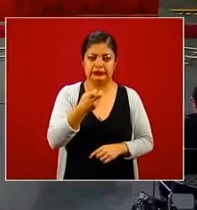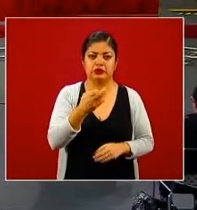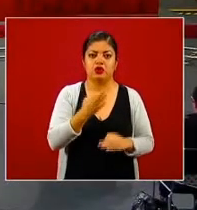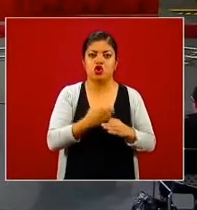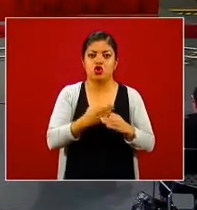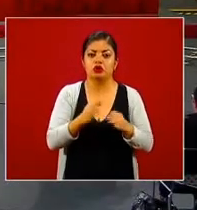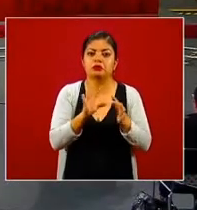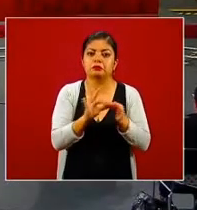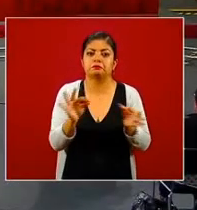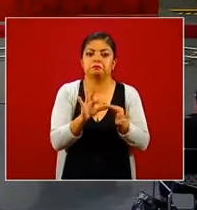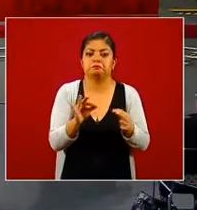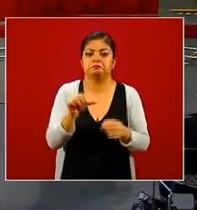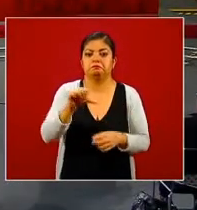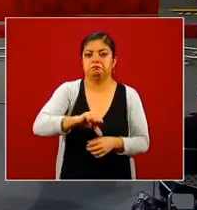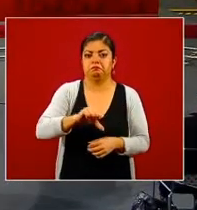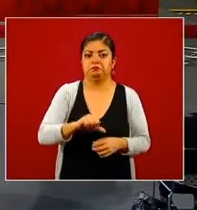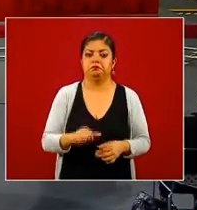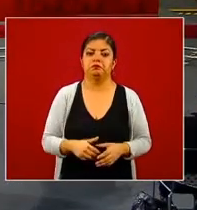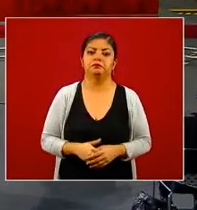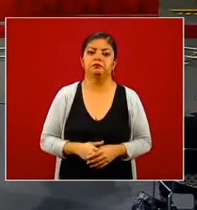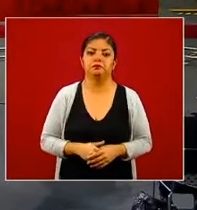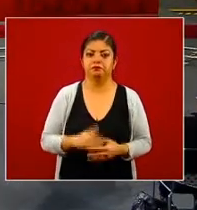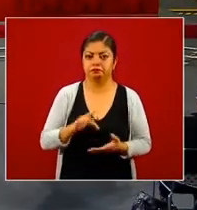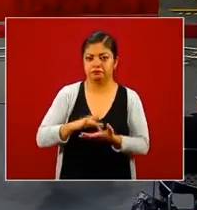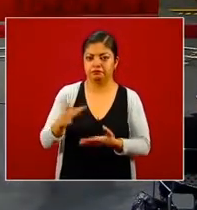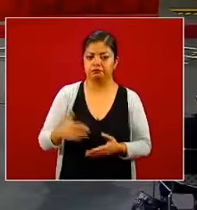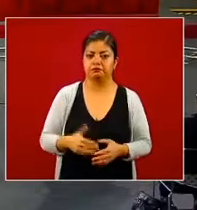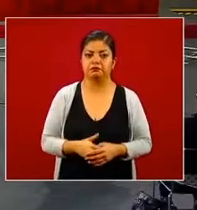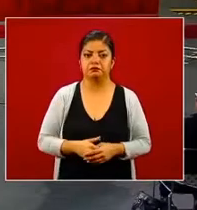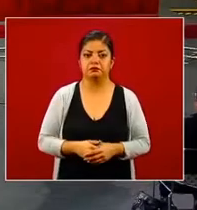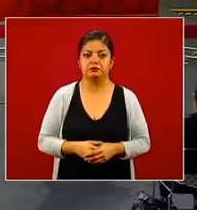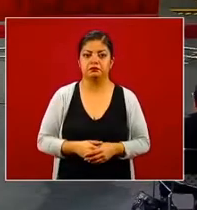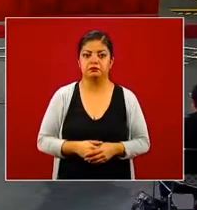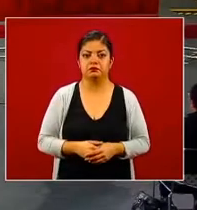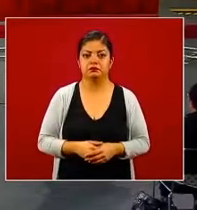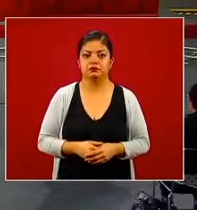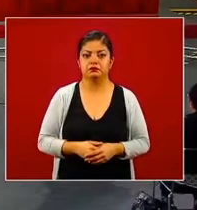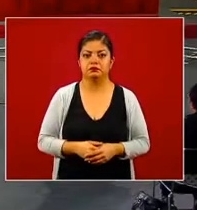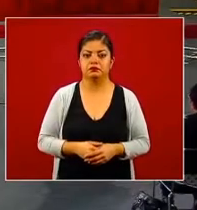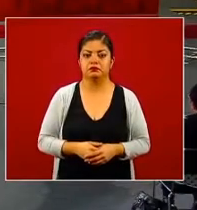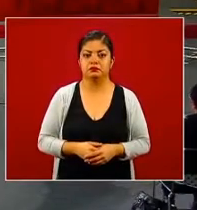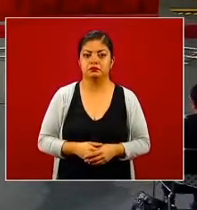That's how to explain some of the differences that we see here. So that's what we have for today.